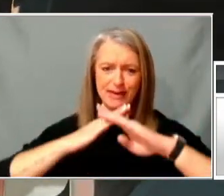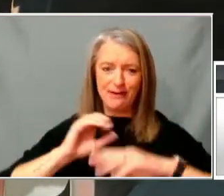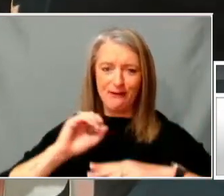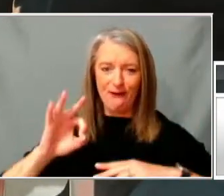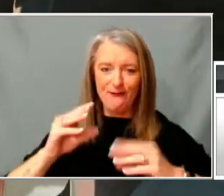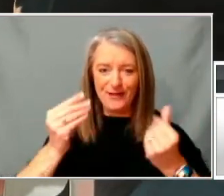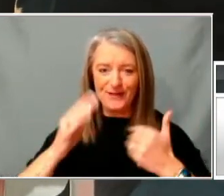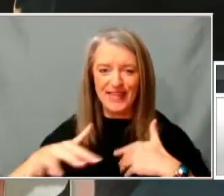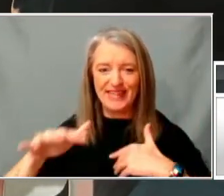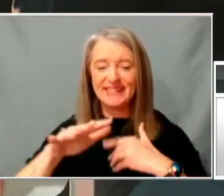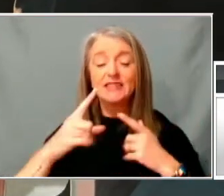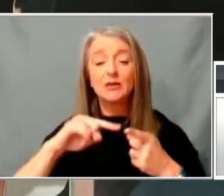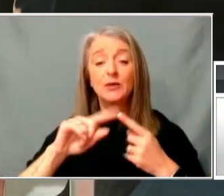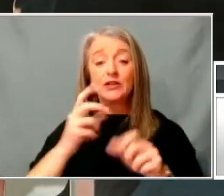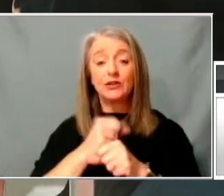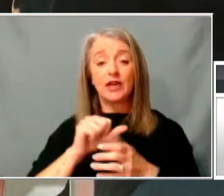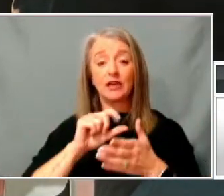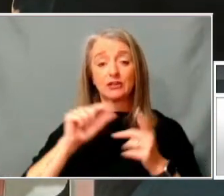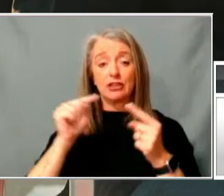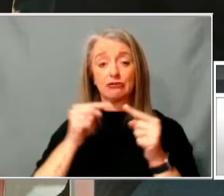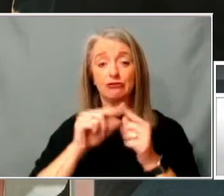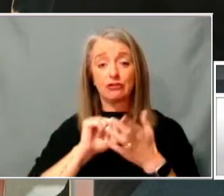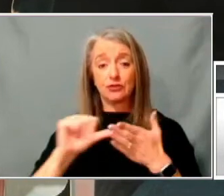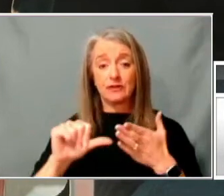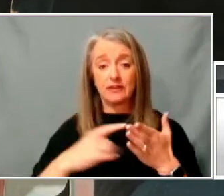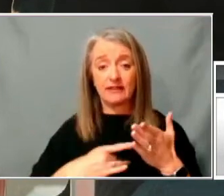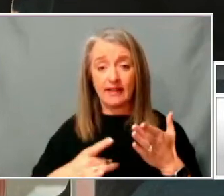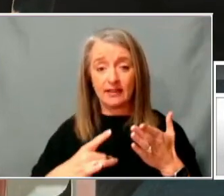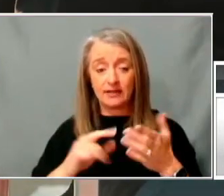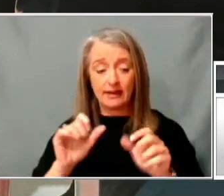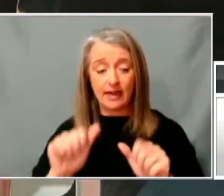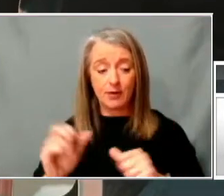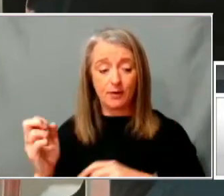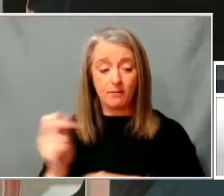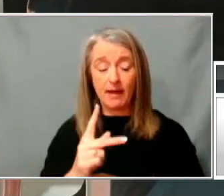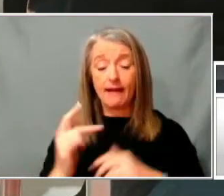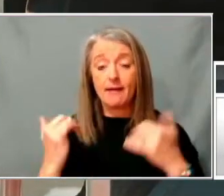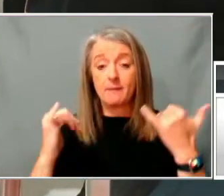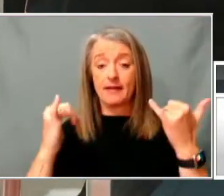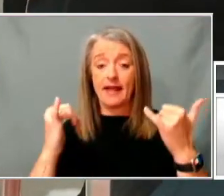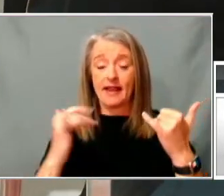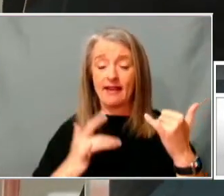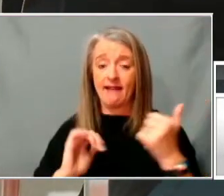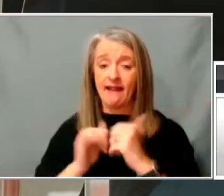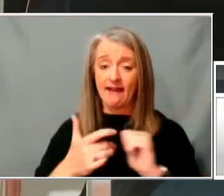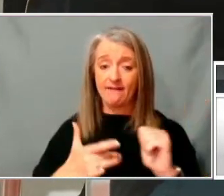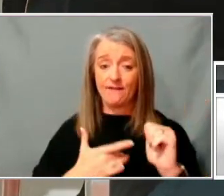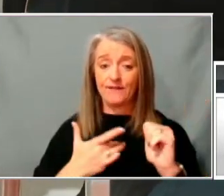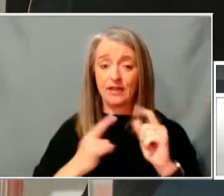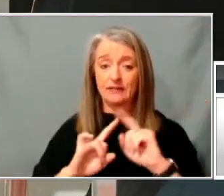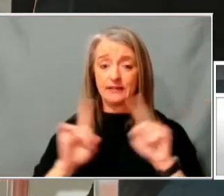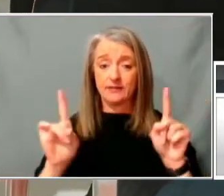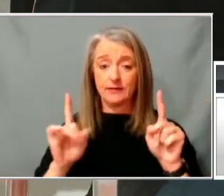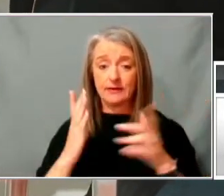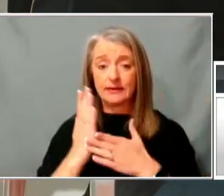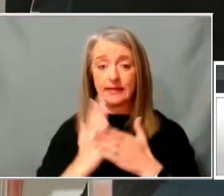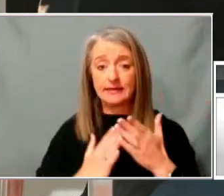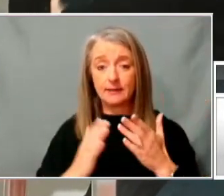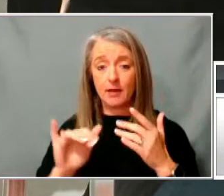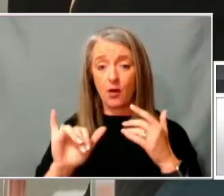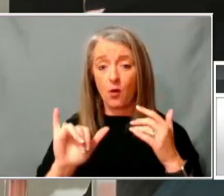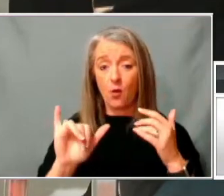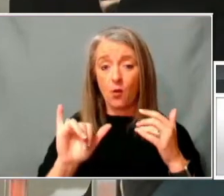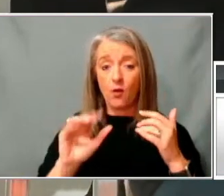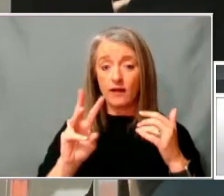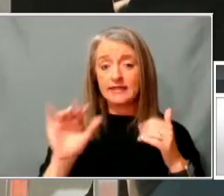when you received those injuries, you had the surgery. What was it like were you able to get back and play? How would it have felt differently? Maybe like for someone like Wanye to get back.